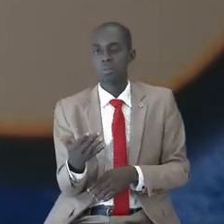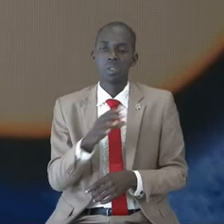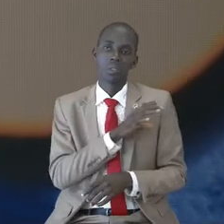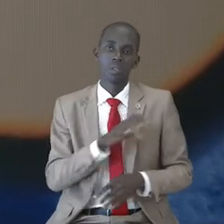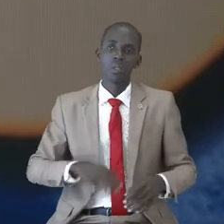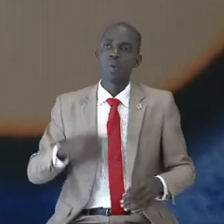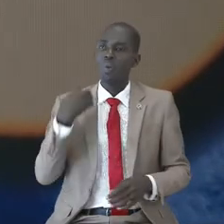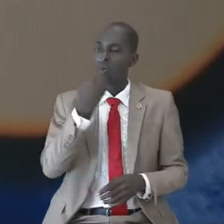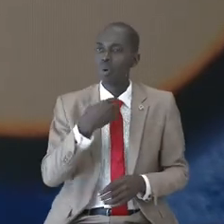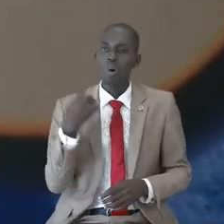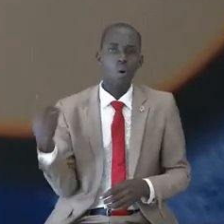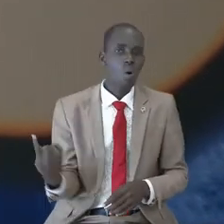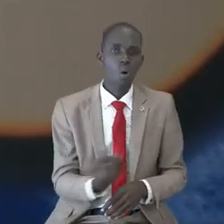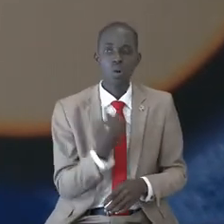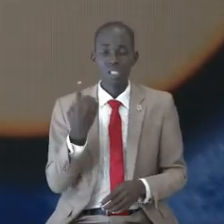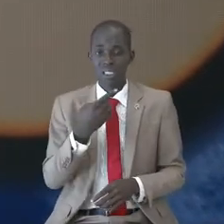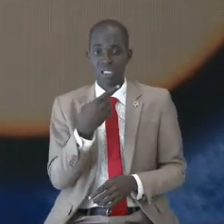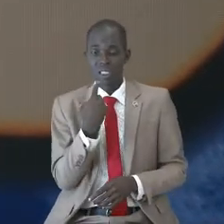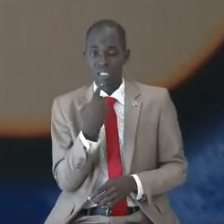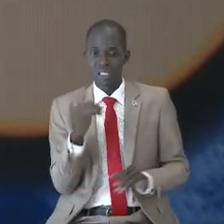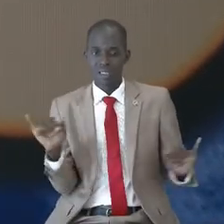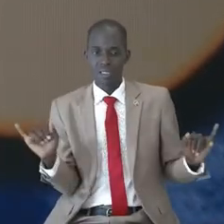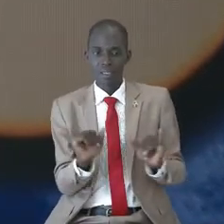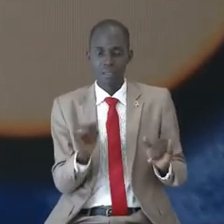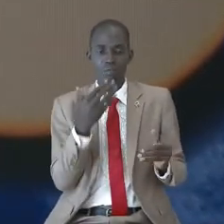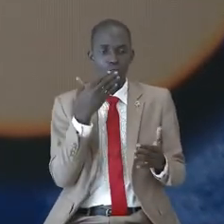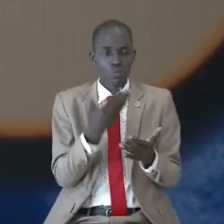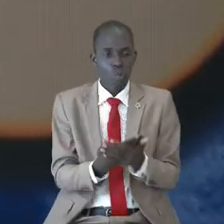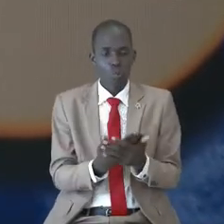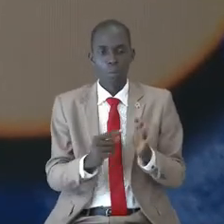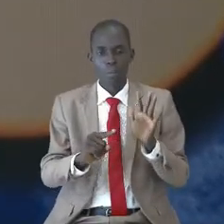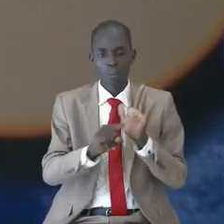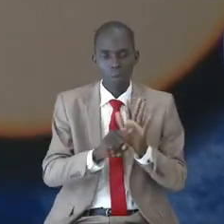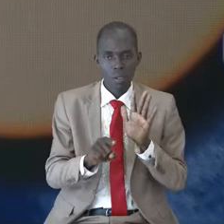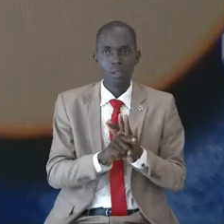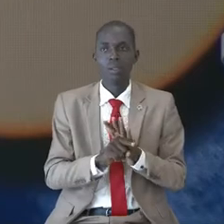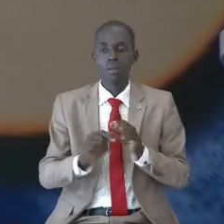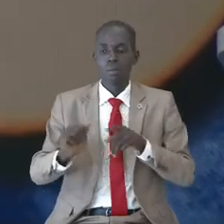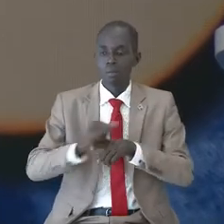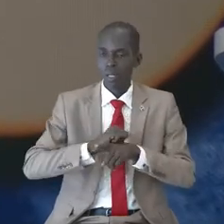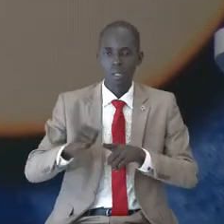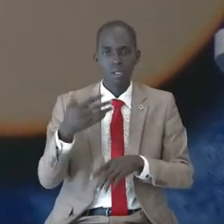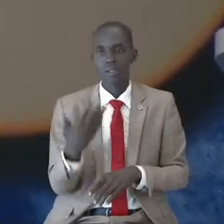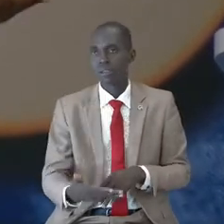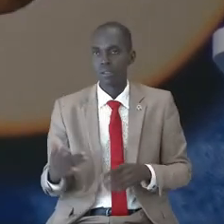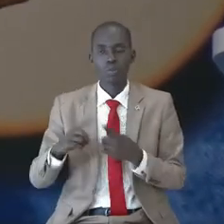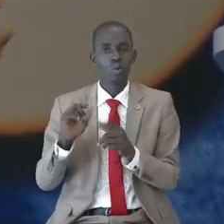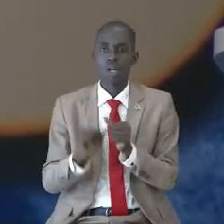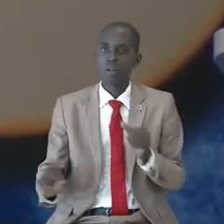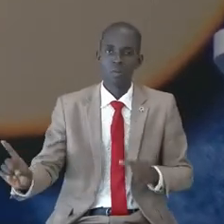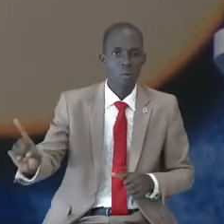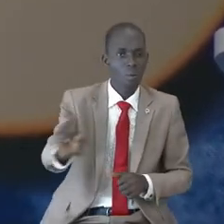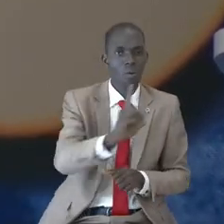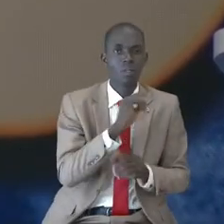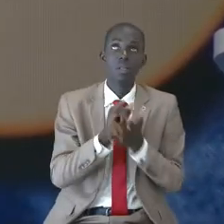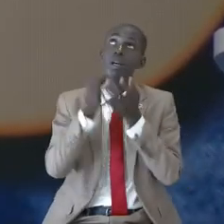always says the same good, positive, practical thing to everyone who